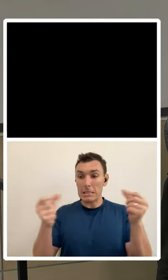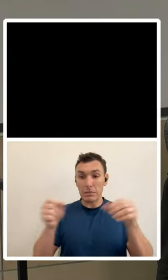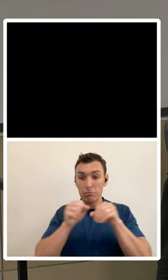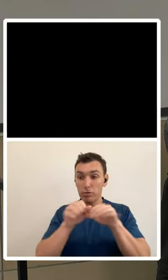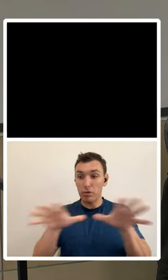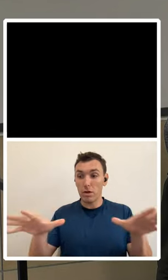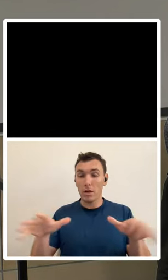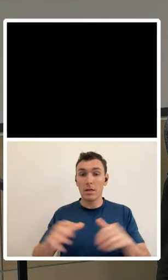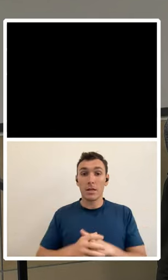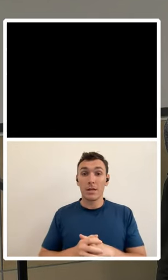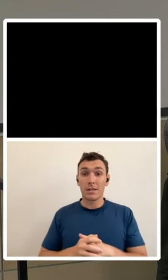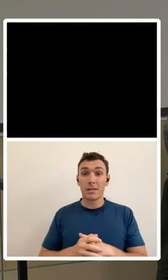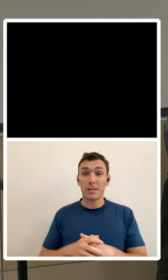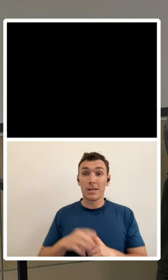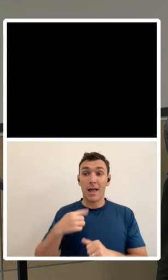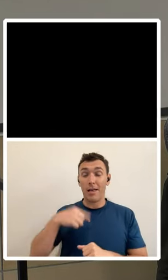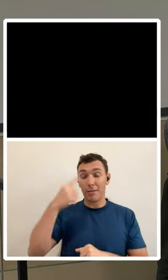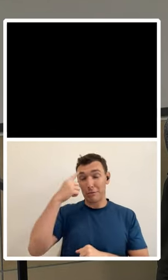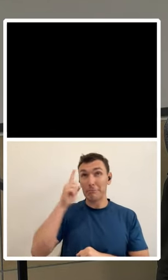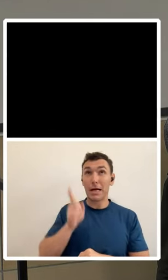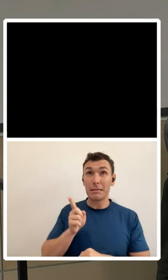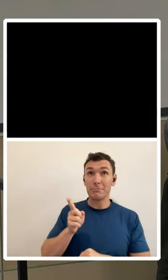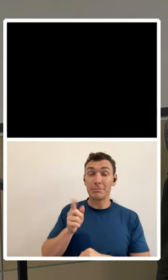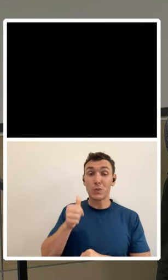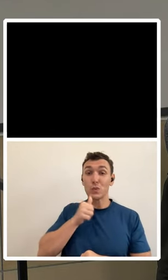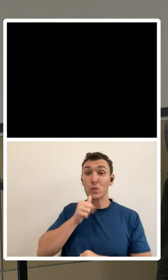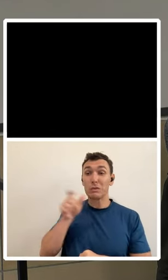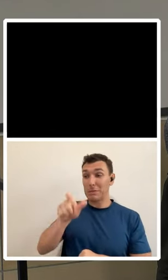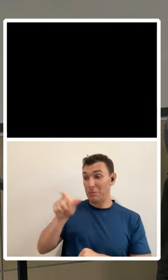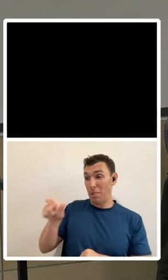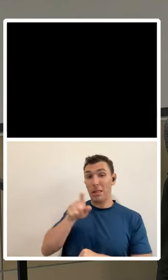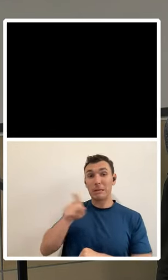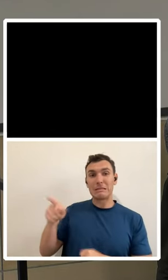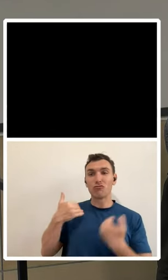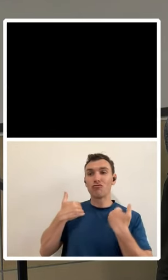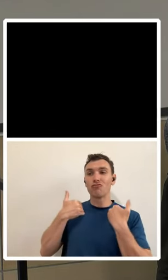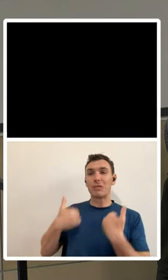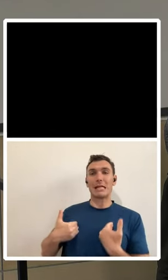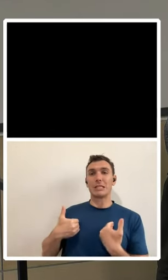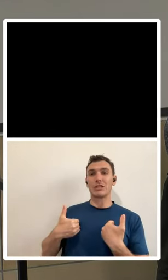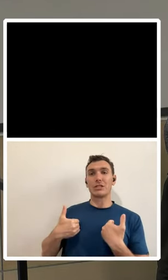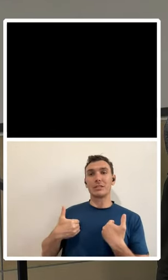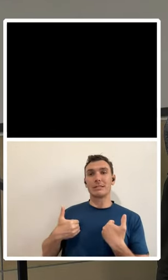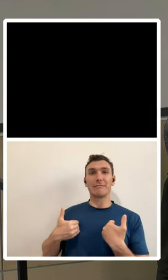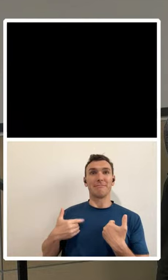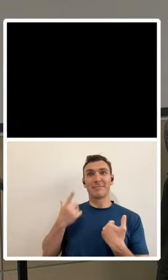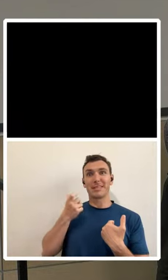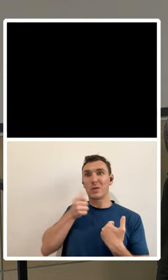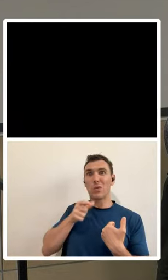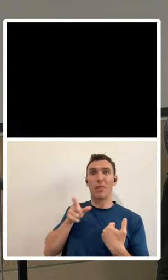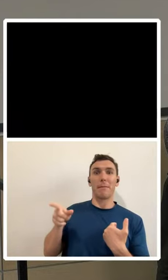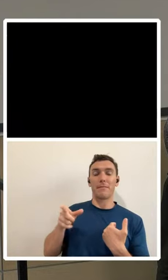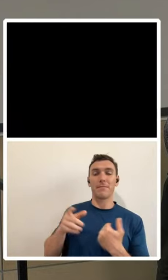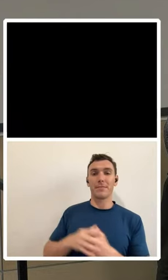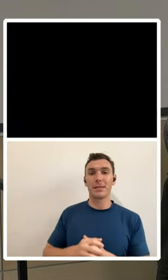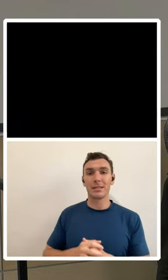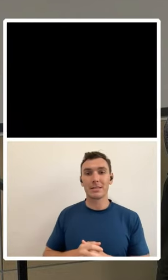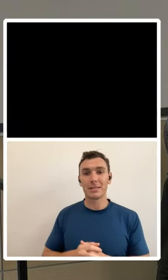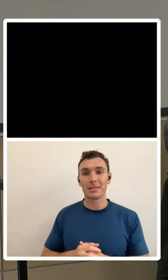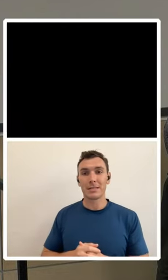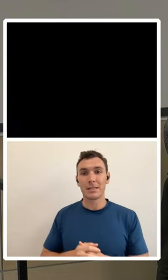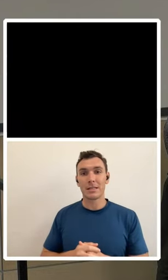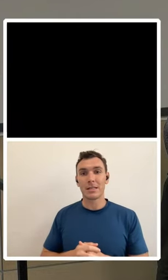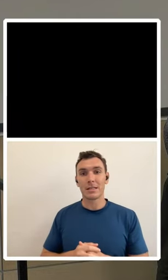minute, because it's that unusual voice in the space which you just don't expect. So we set up Patriotic Millionaires here in the